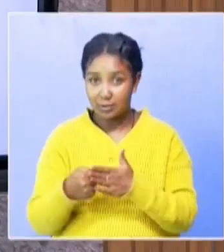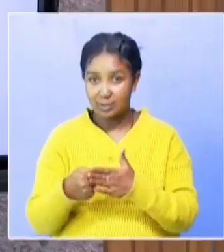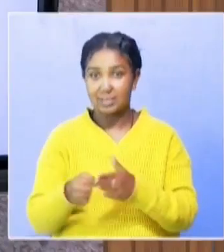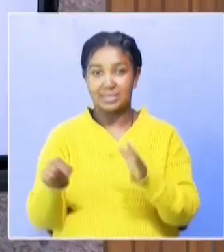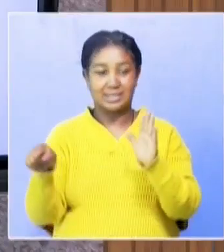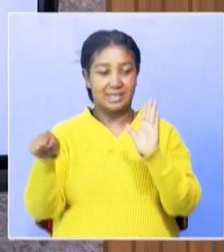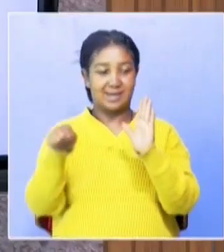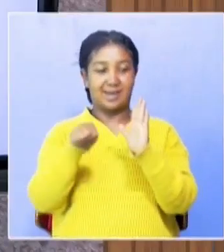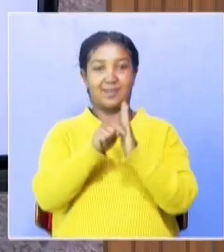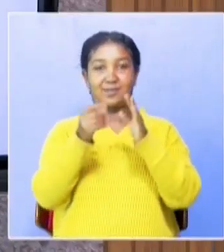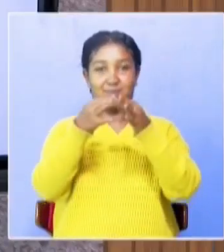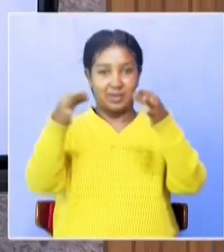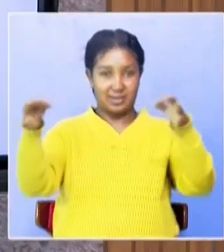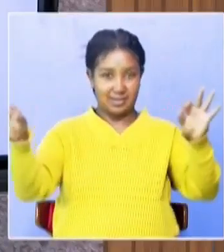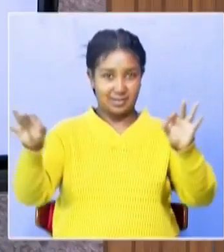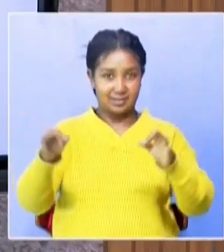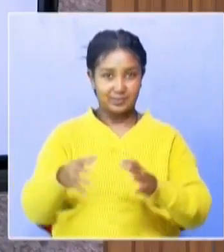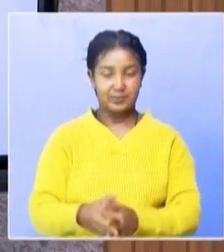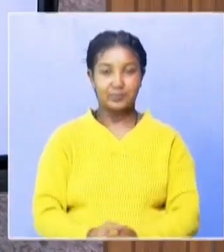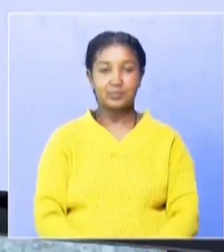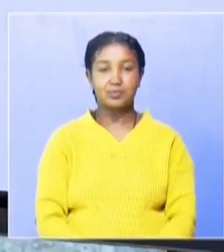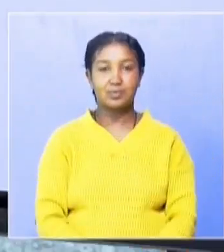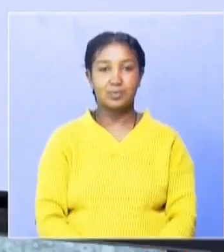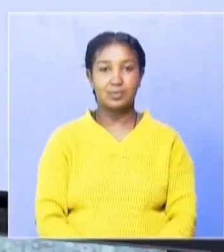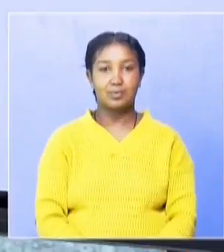negative sentence.